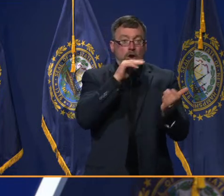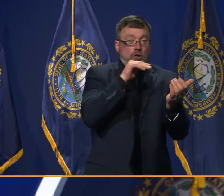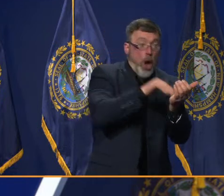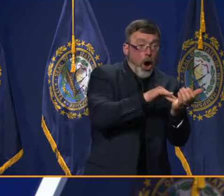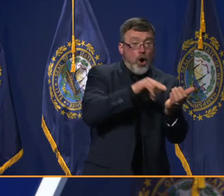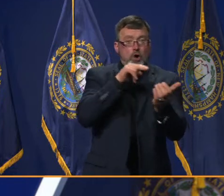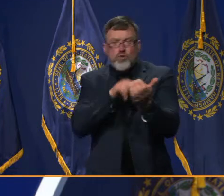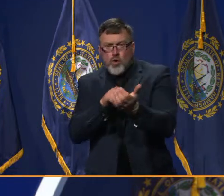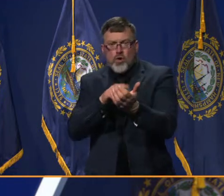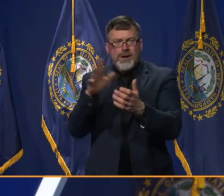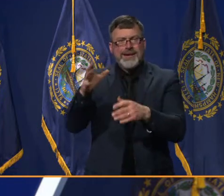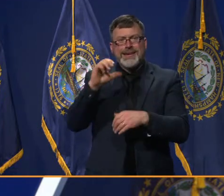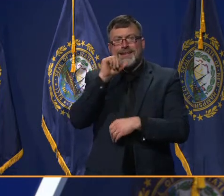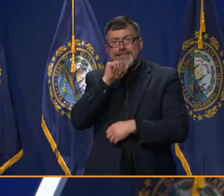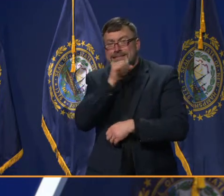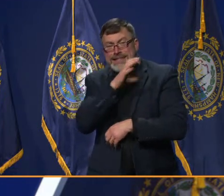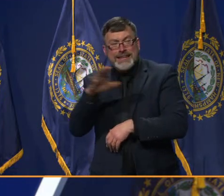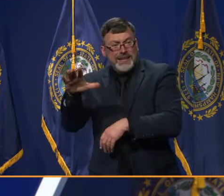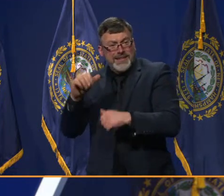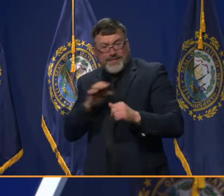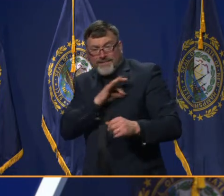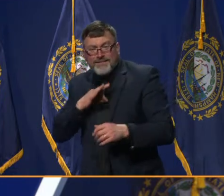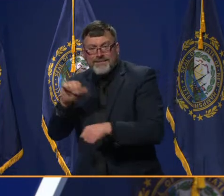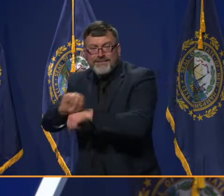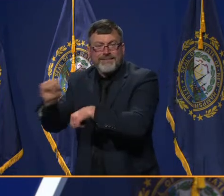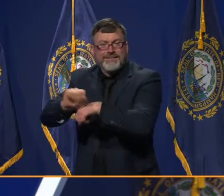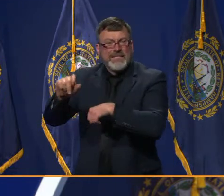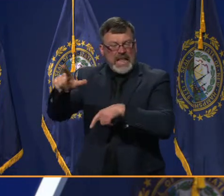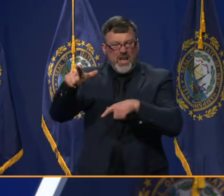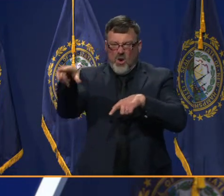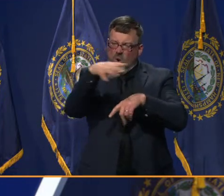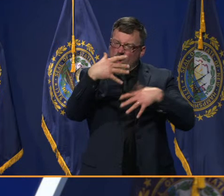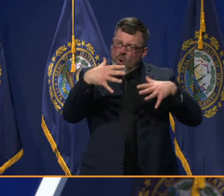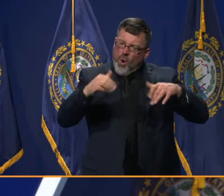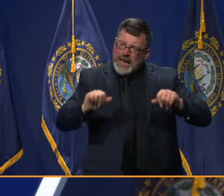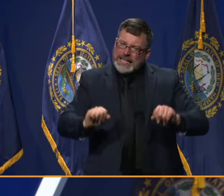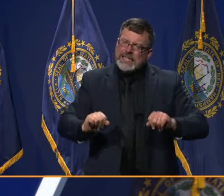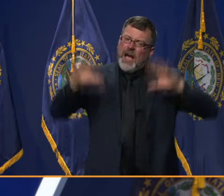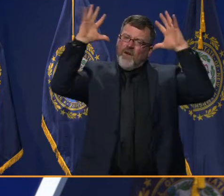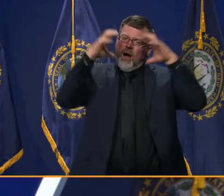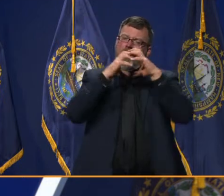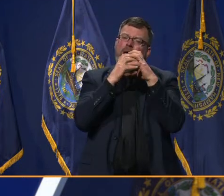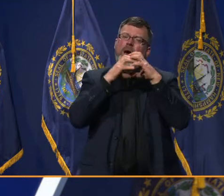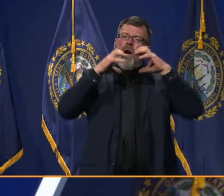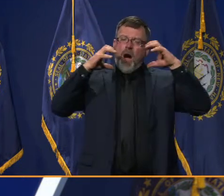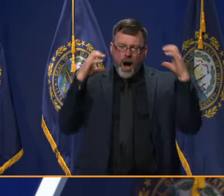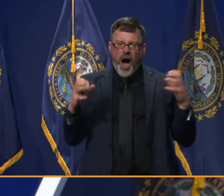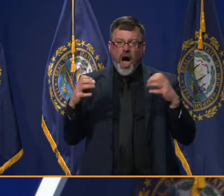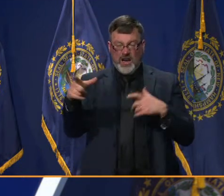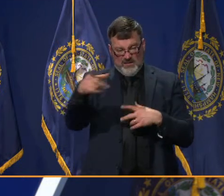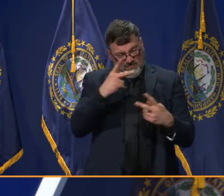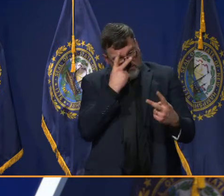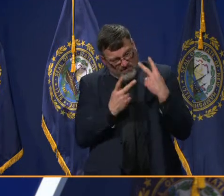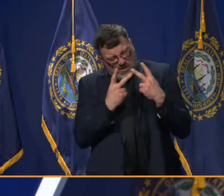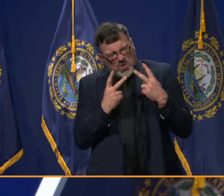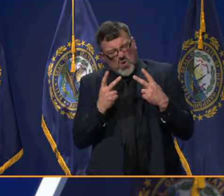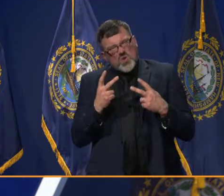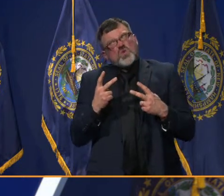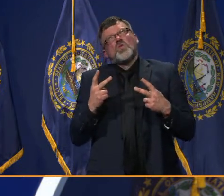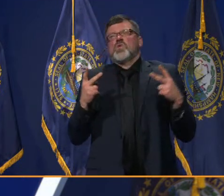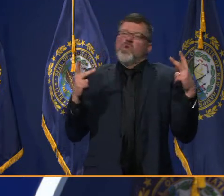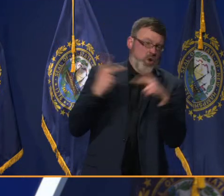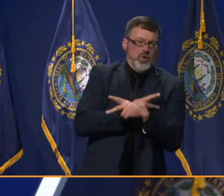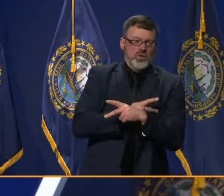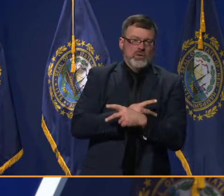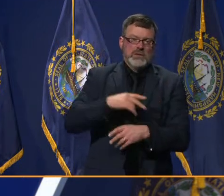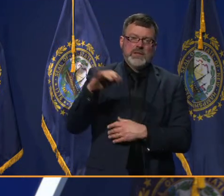sacrificed the most. They have seen the worst. Is it no wonder that it is they who are standing up strongest, not just